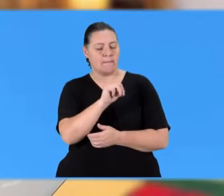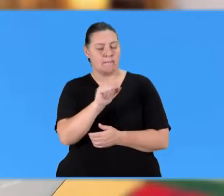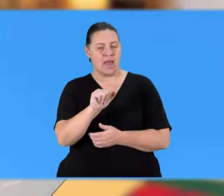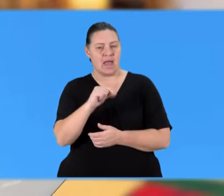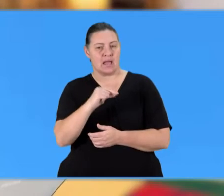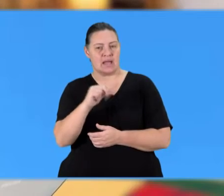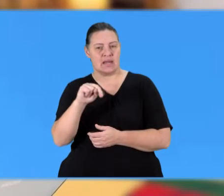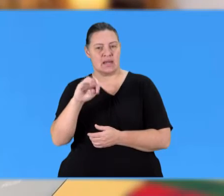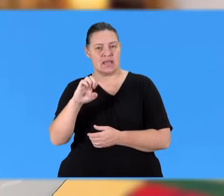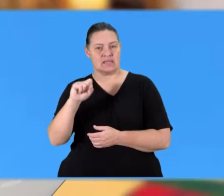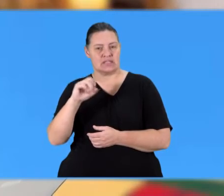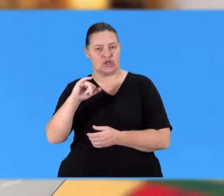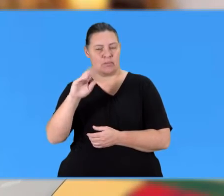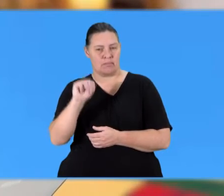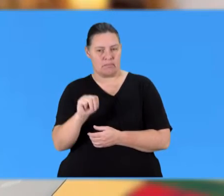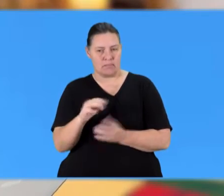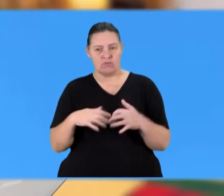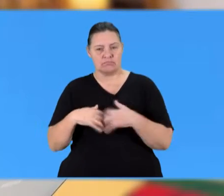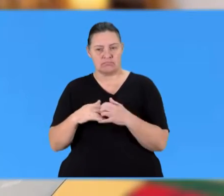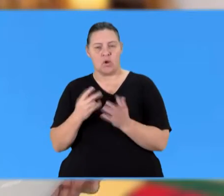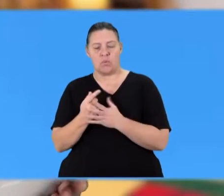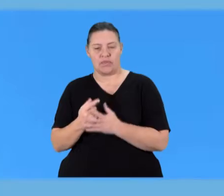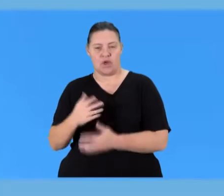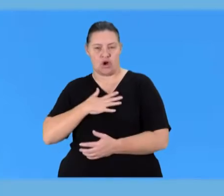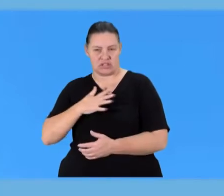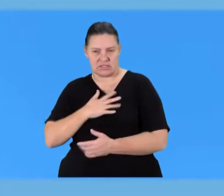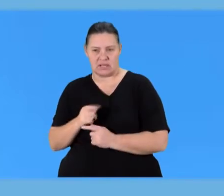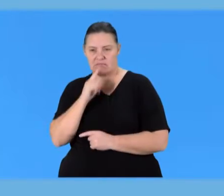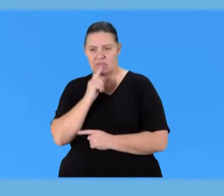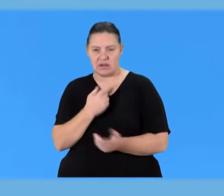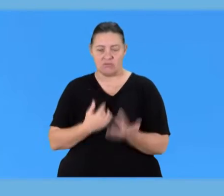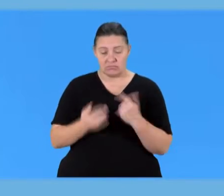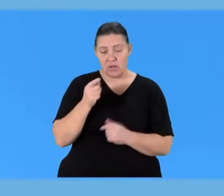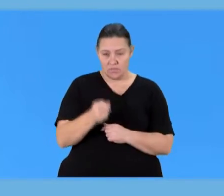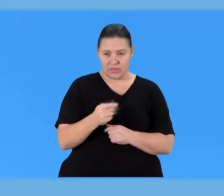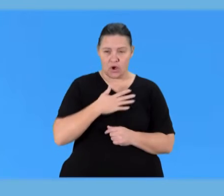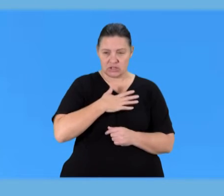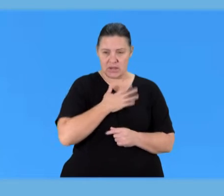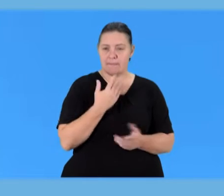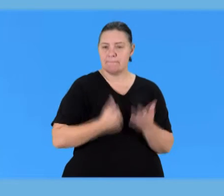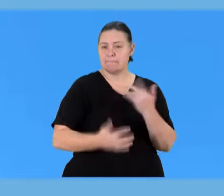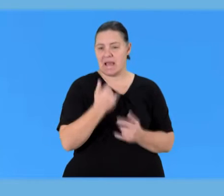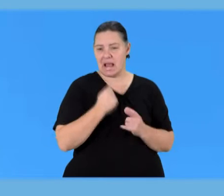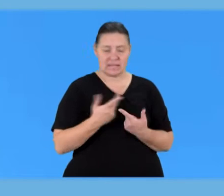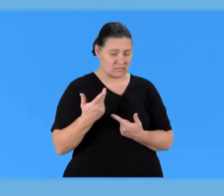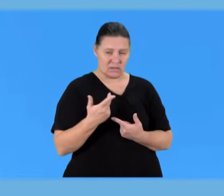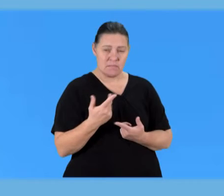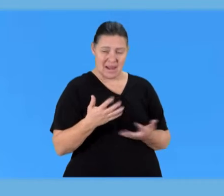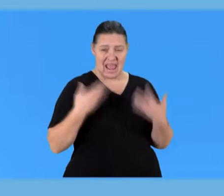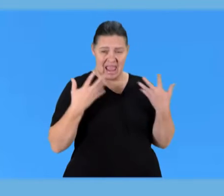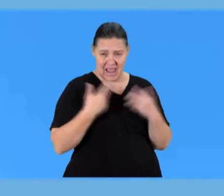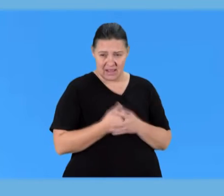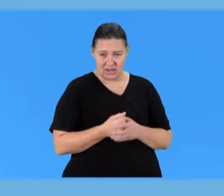know what happens when magnesium reacts with oxygen. So when magnesium reacts with oxygen, it